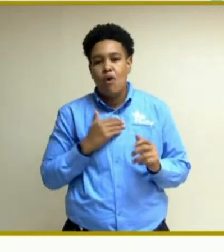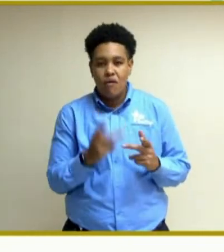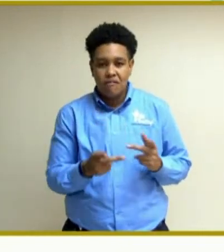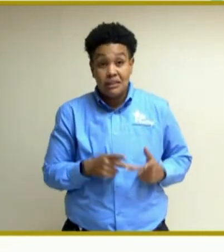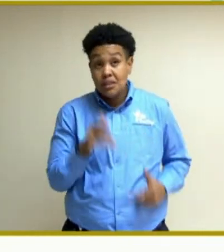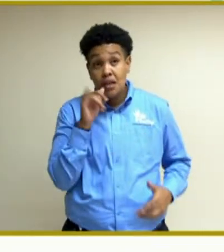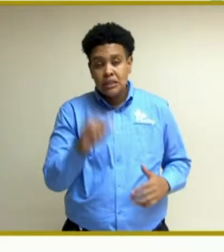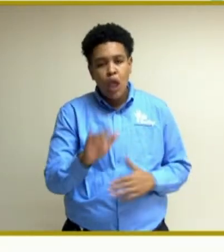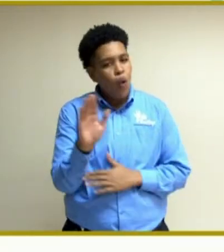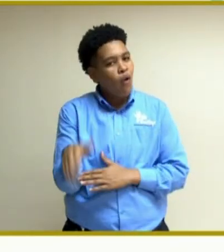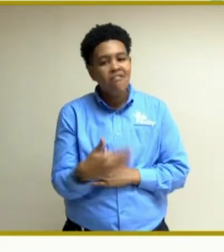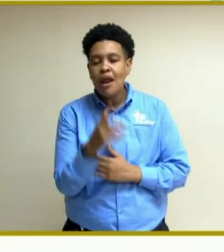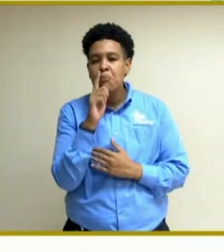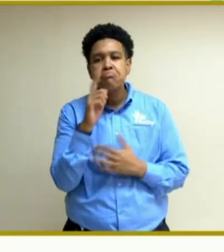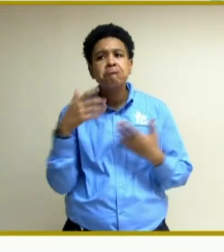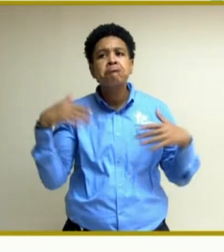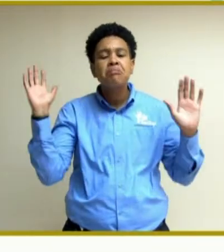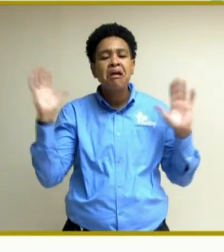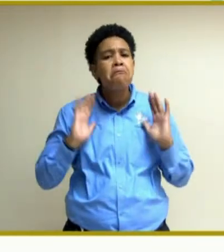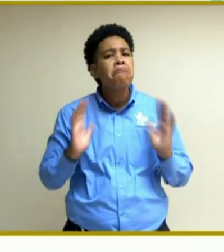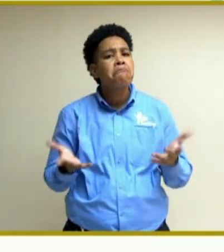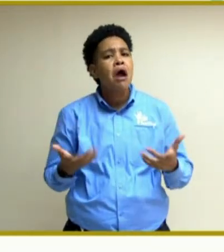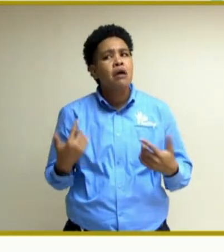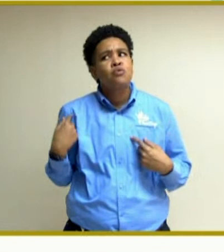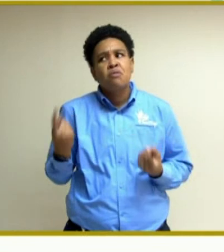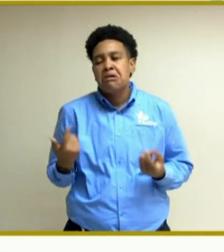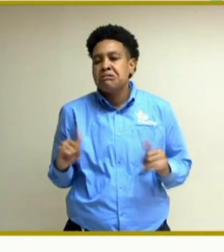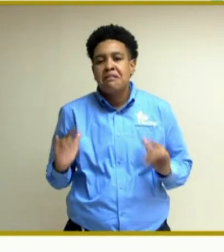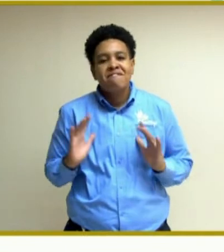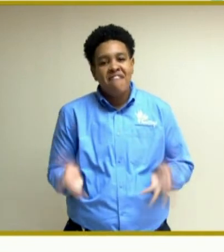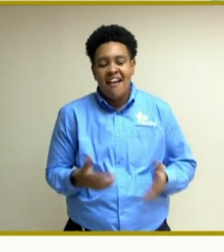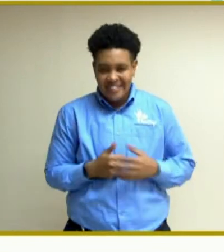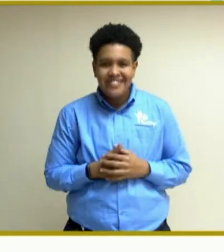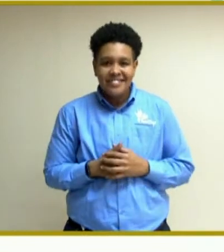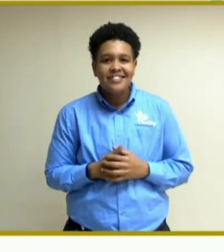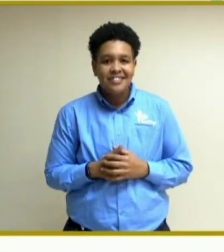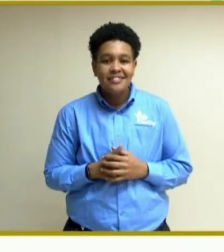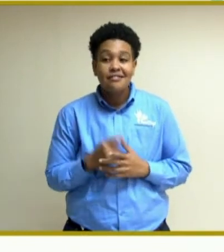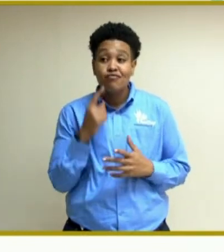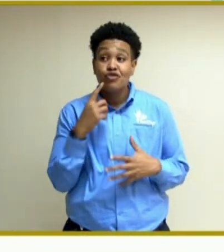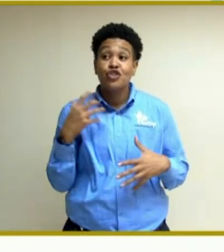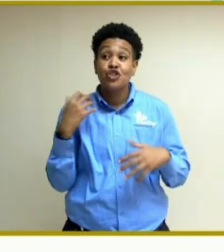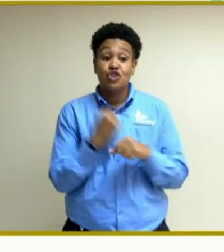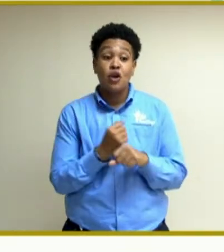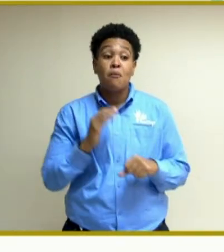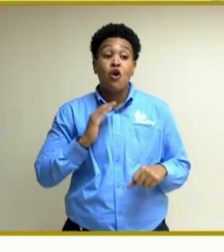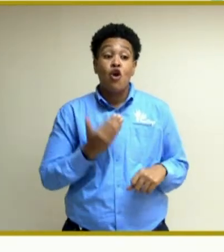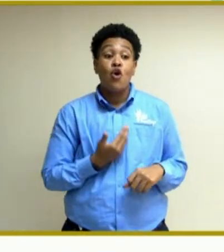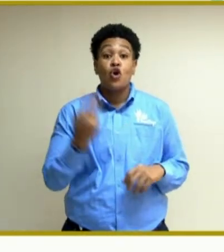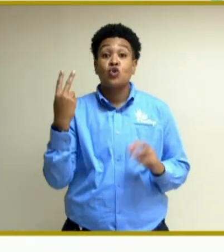facility and are doing well. So, in summary, of our